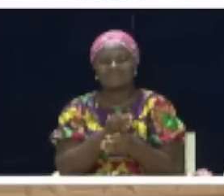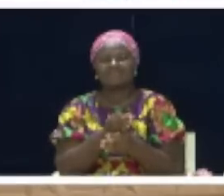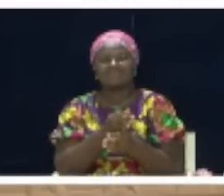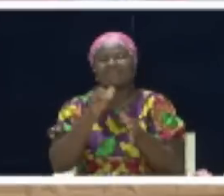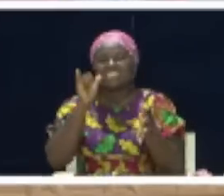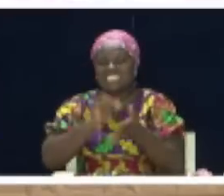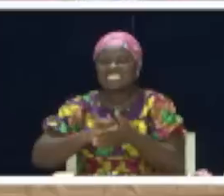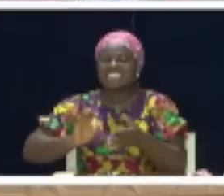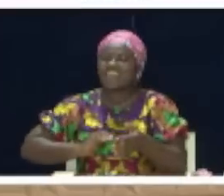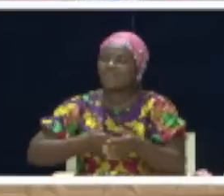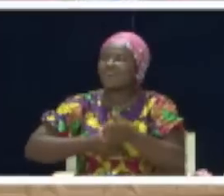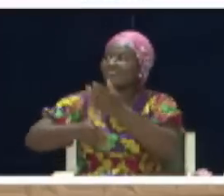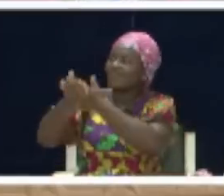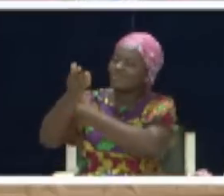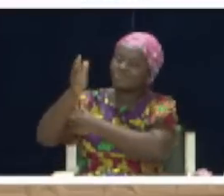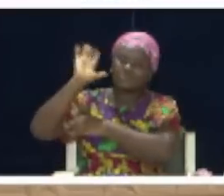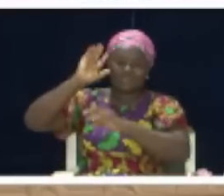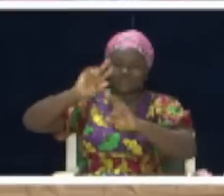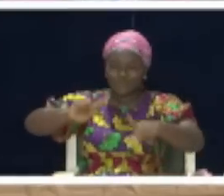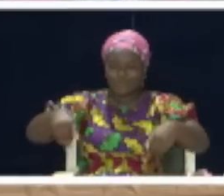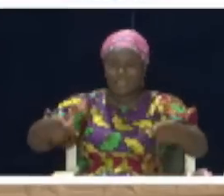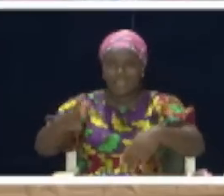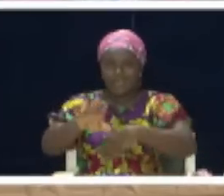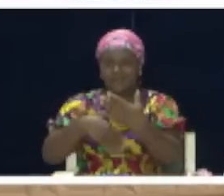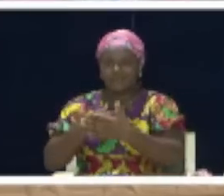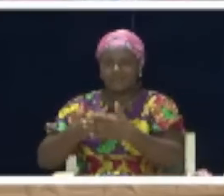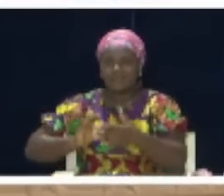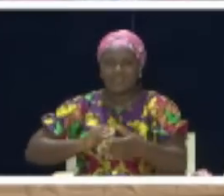That our God shall supply all our needs